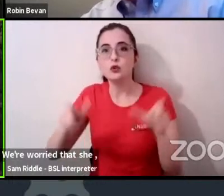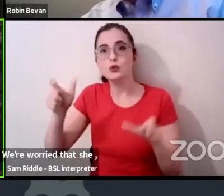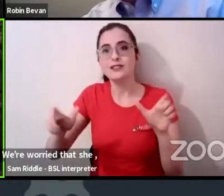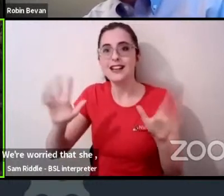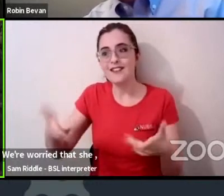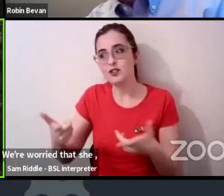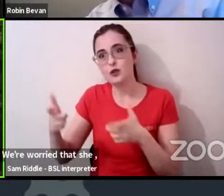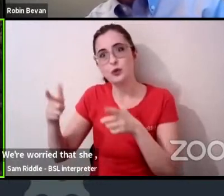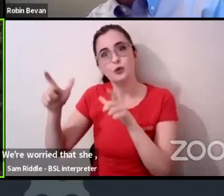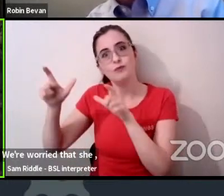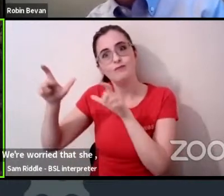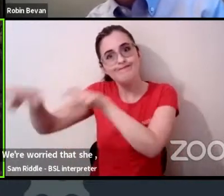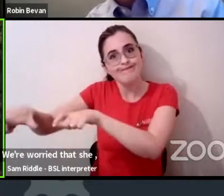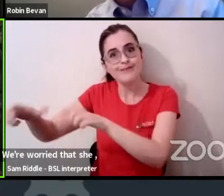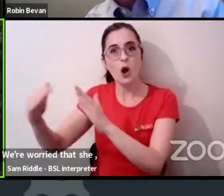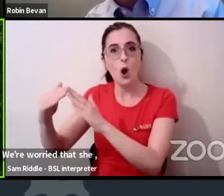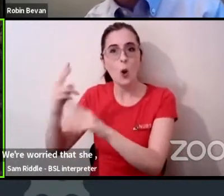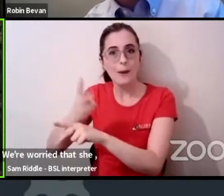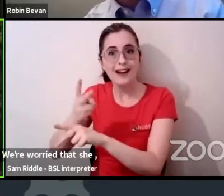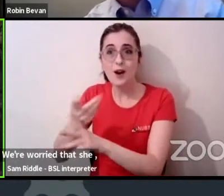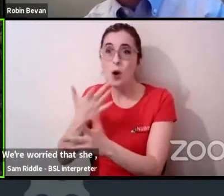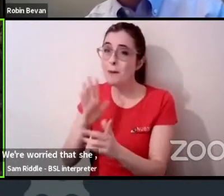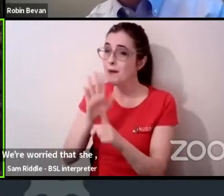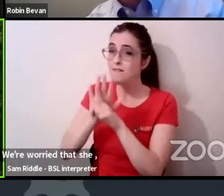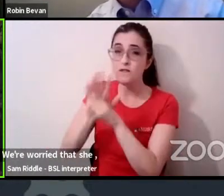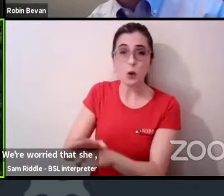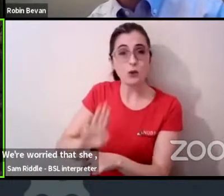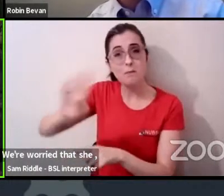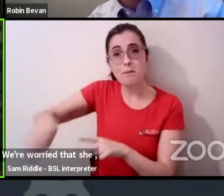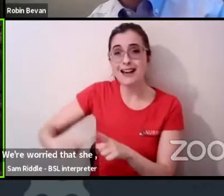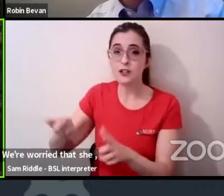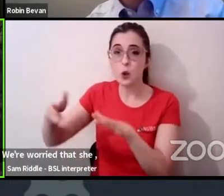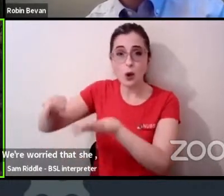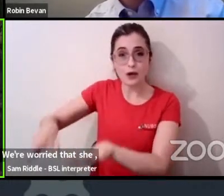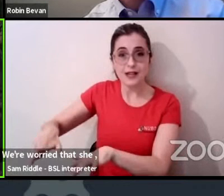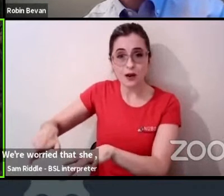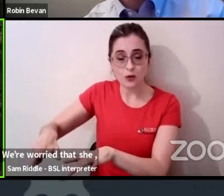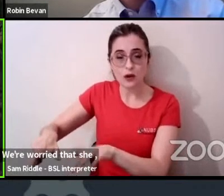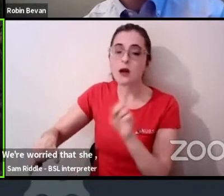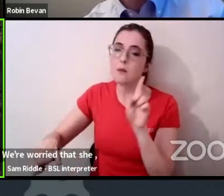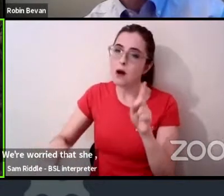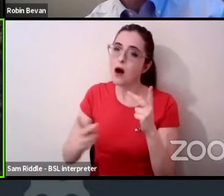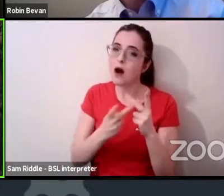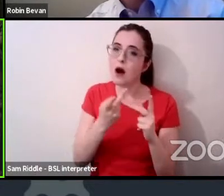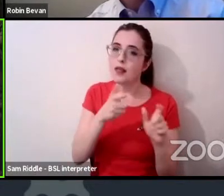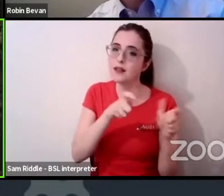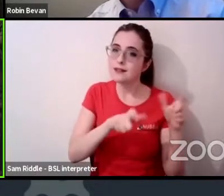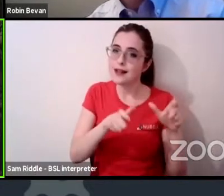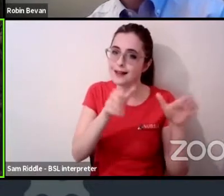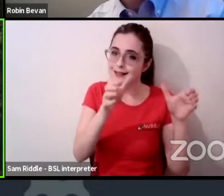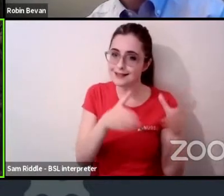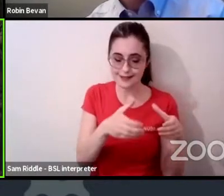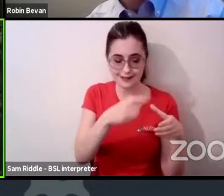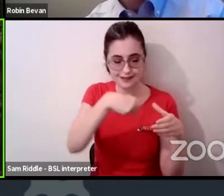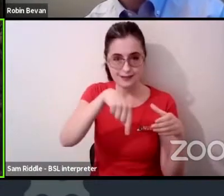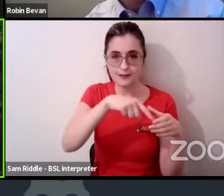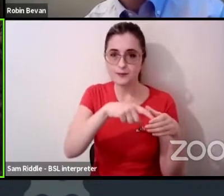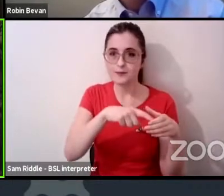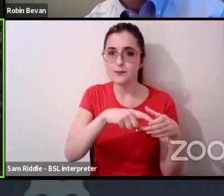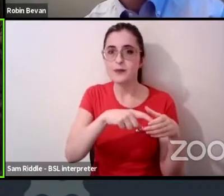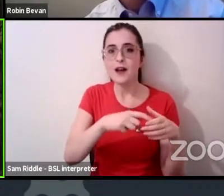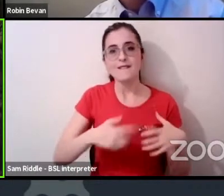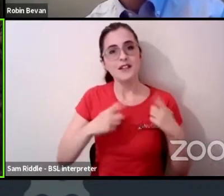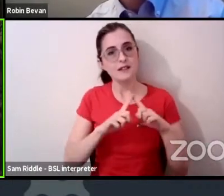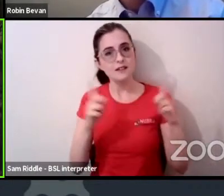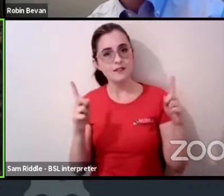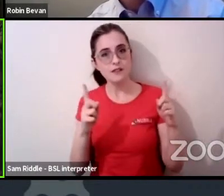into lockdown. There are other scientists who read the things slightly differently. Amongst them, prominently, Neil